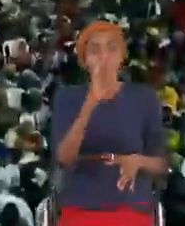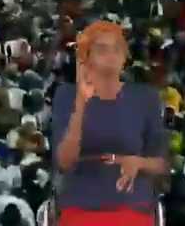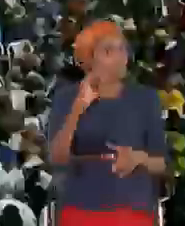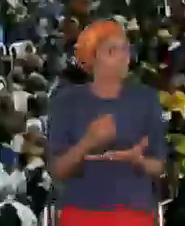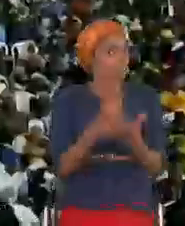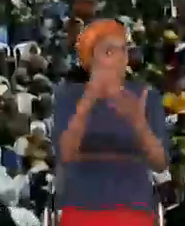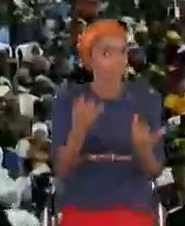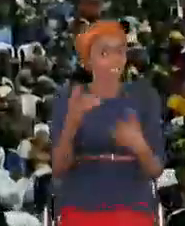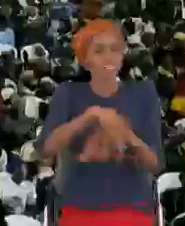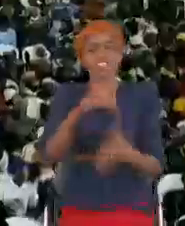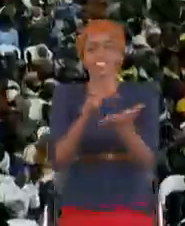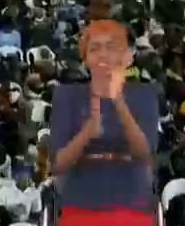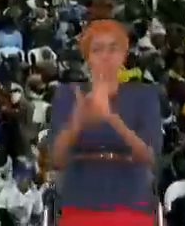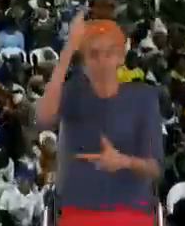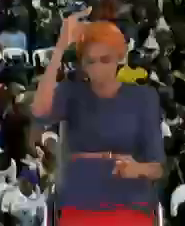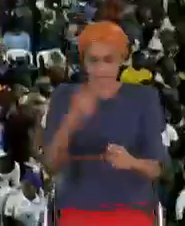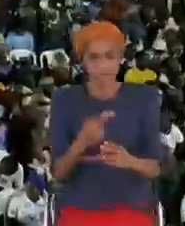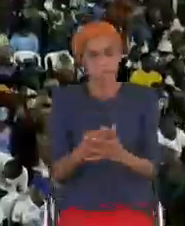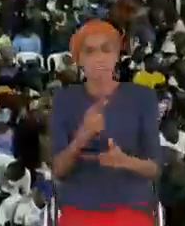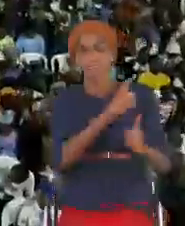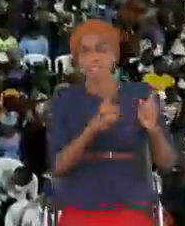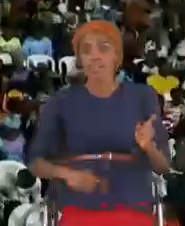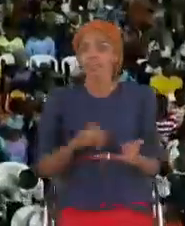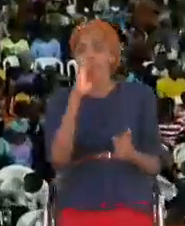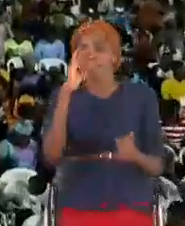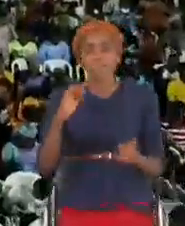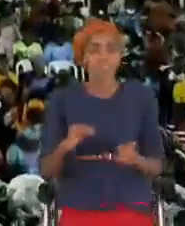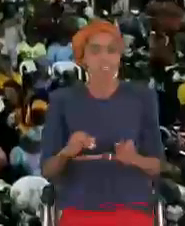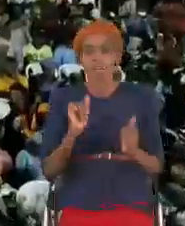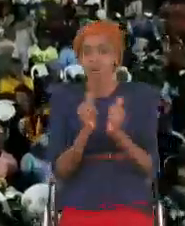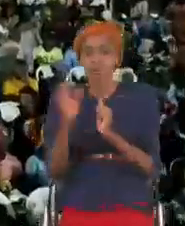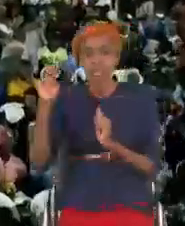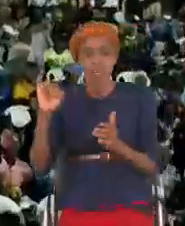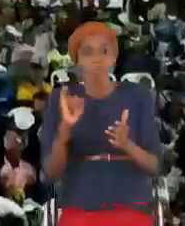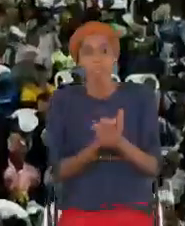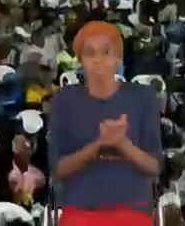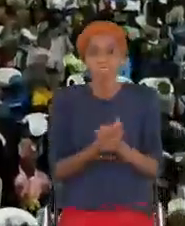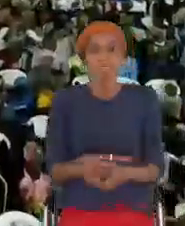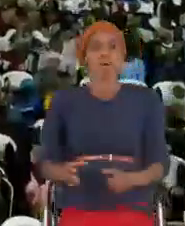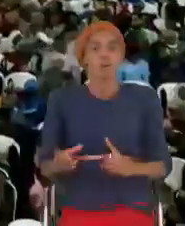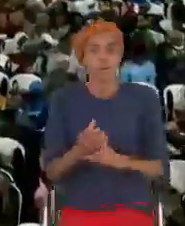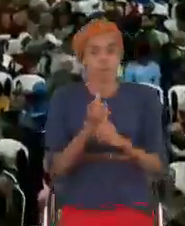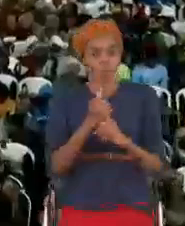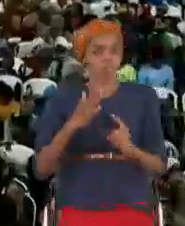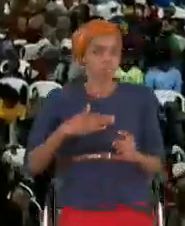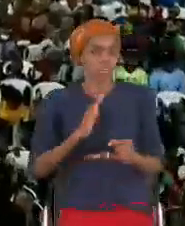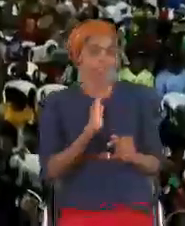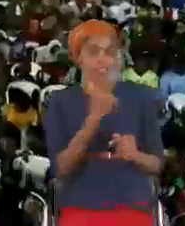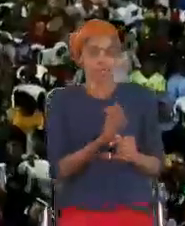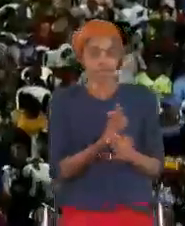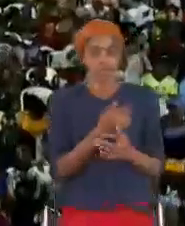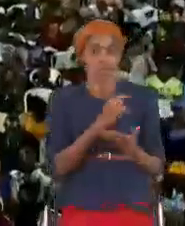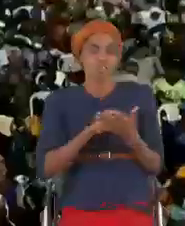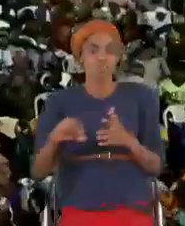tonight in Jesus' name. The Lord is with them that uphold my soul. Look at verse